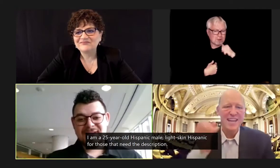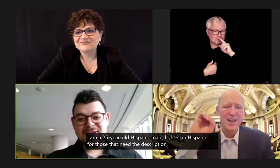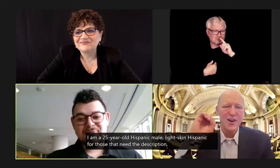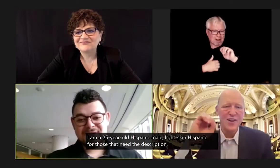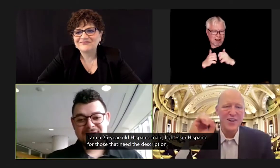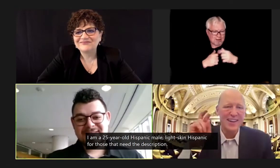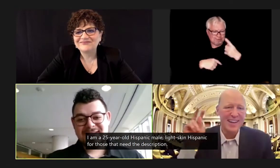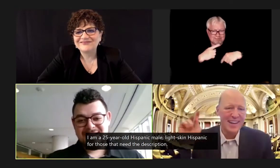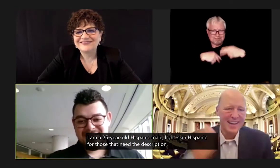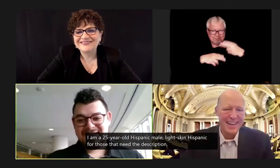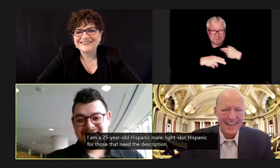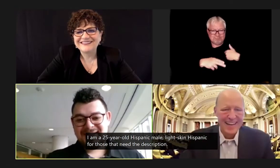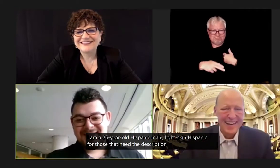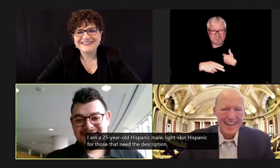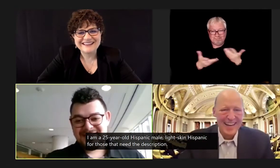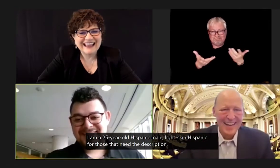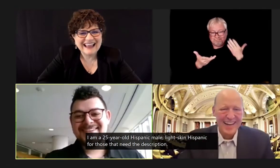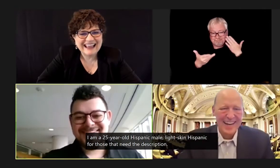for the interpreter to sign